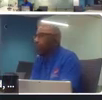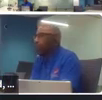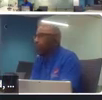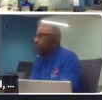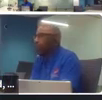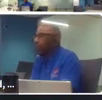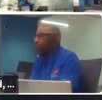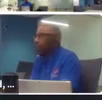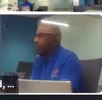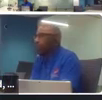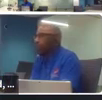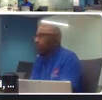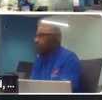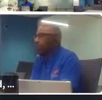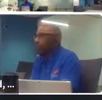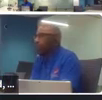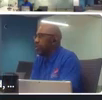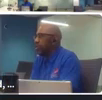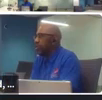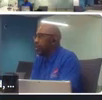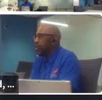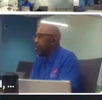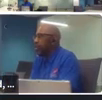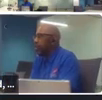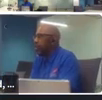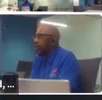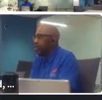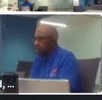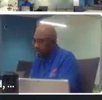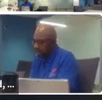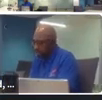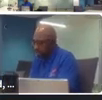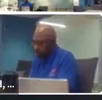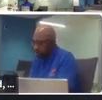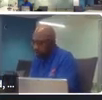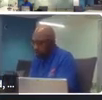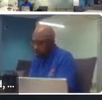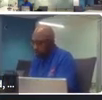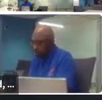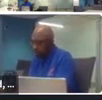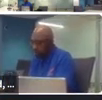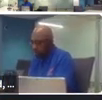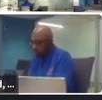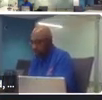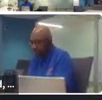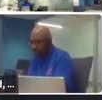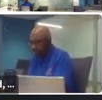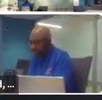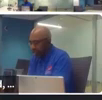from anyone affiliated with our agency, contractors, or